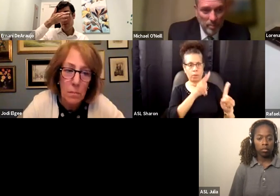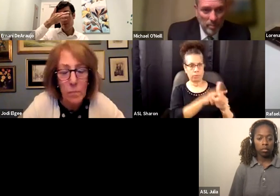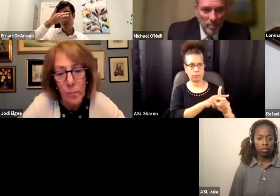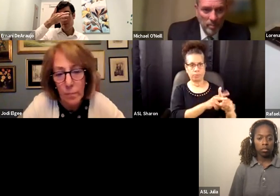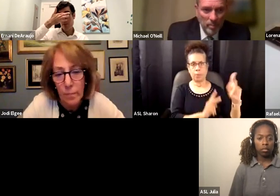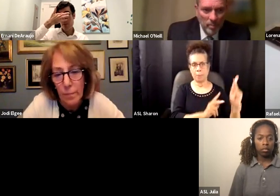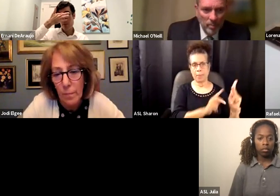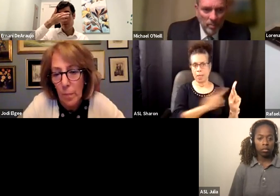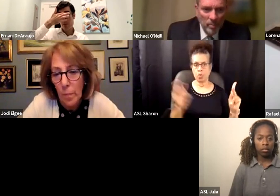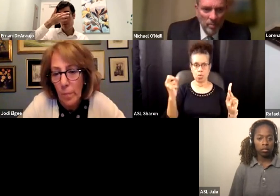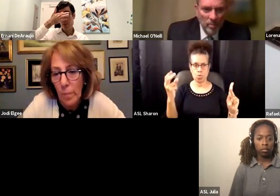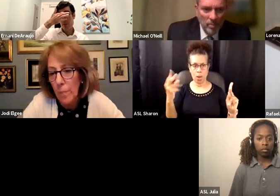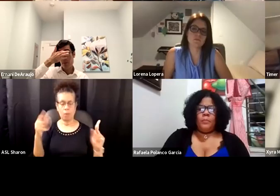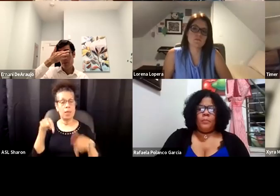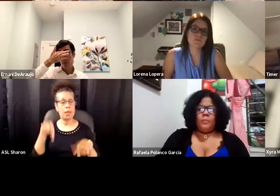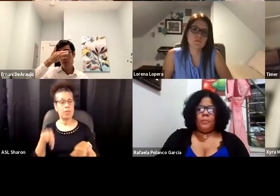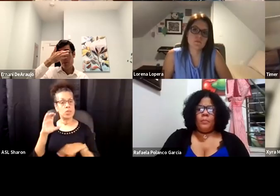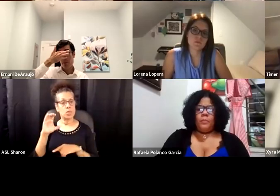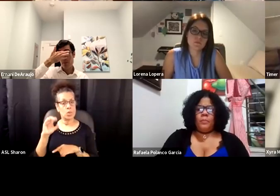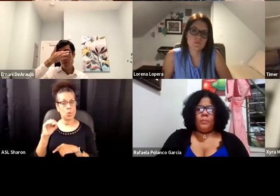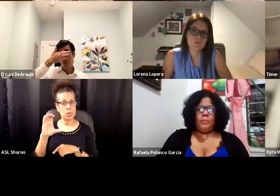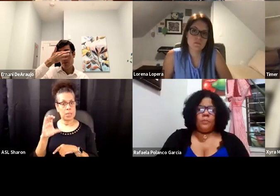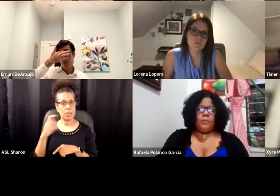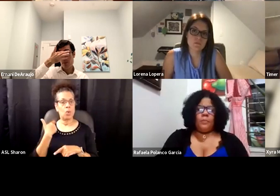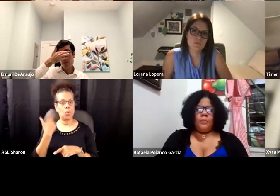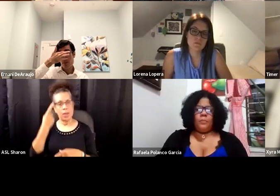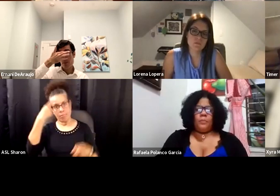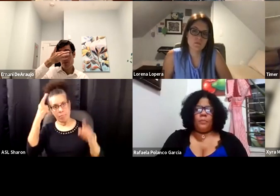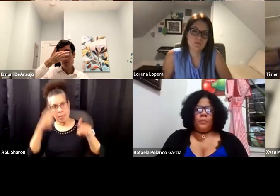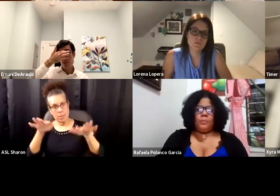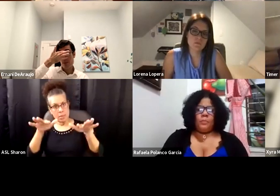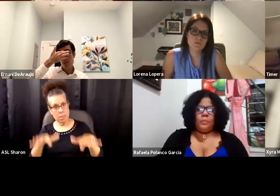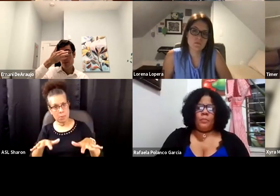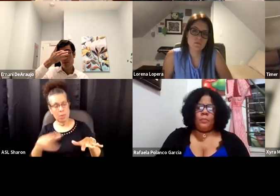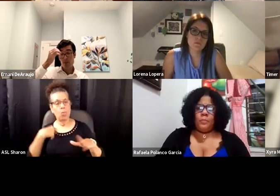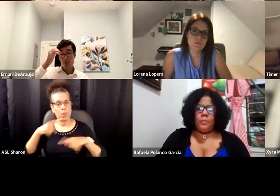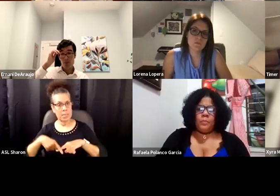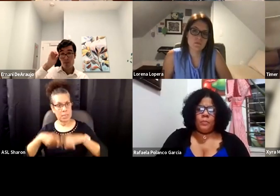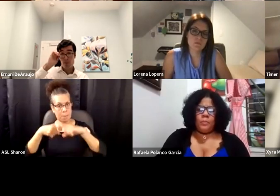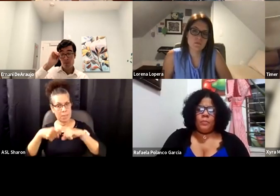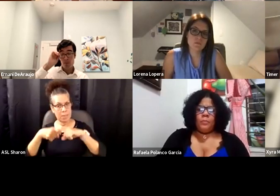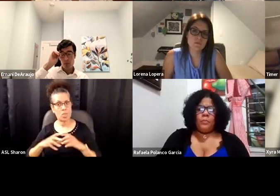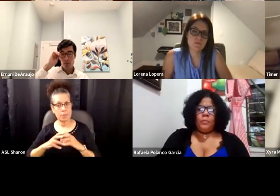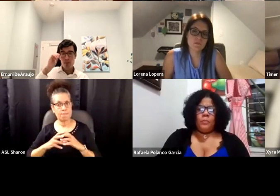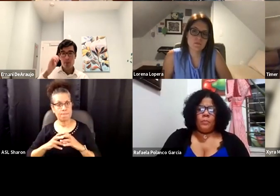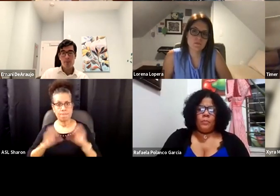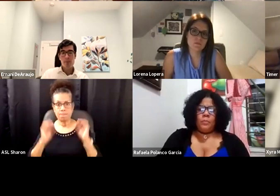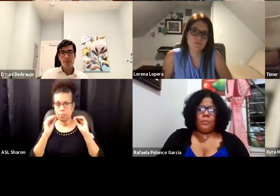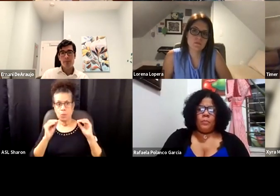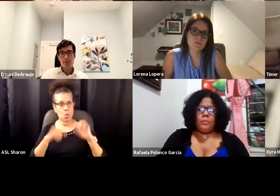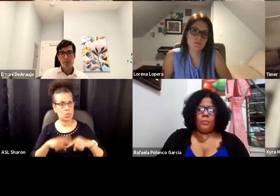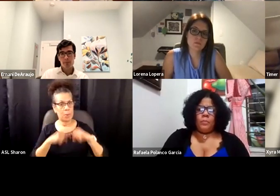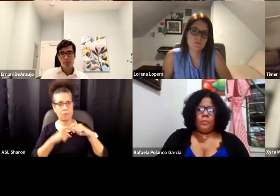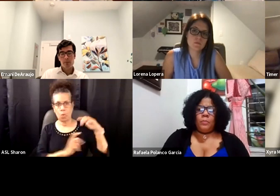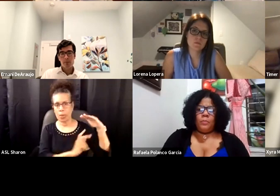code um as it related to the settlement agreement in terms of suspensions um there are no suspensions for